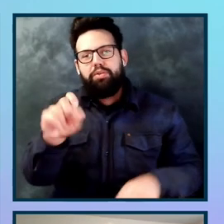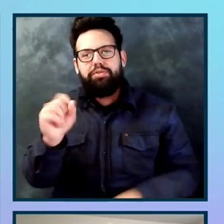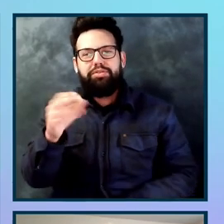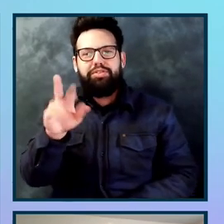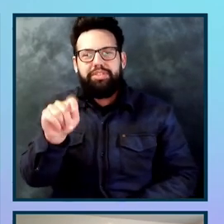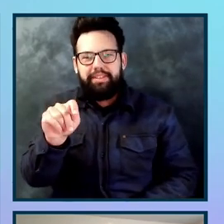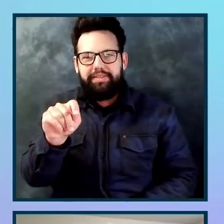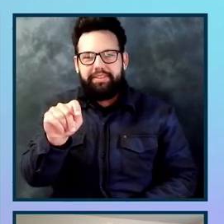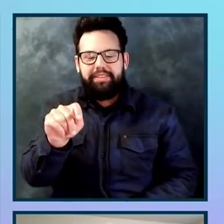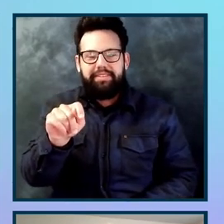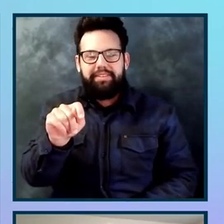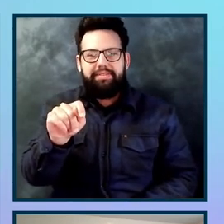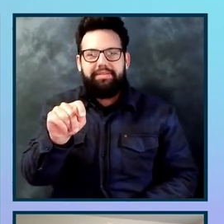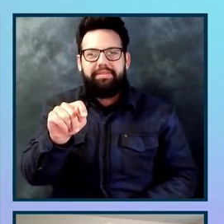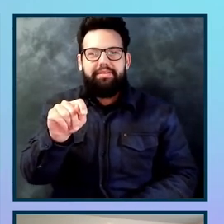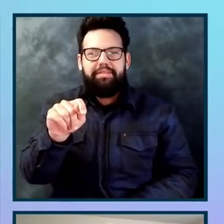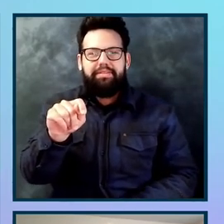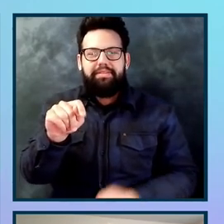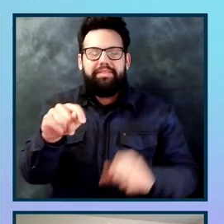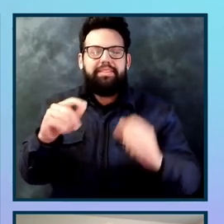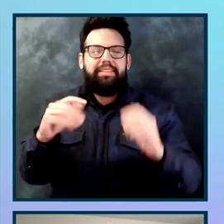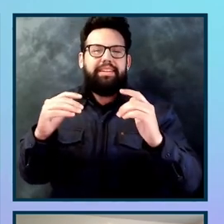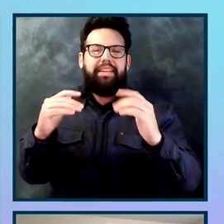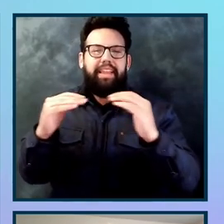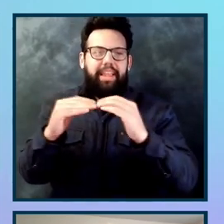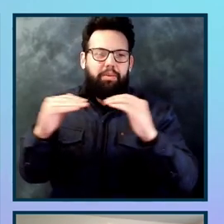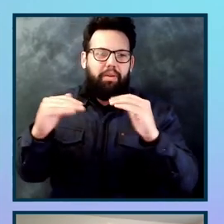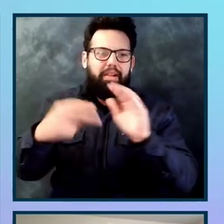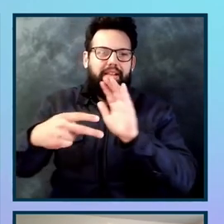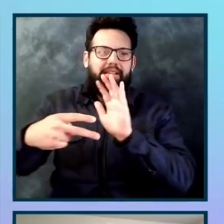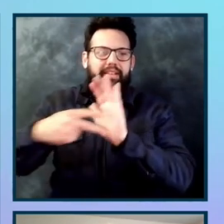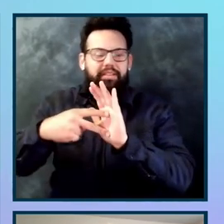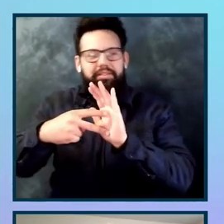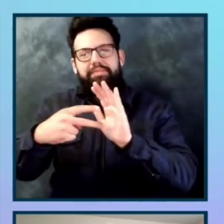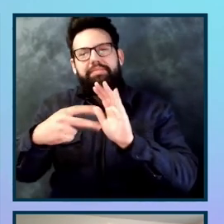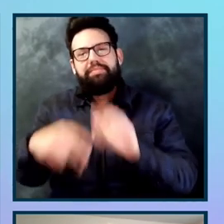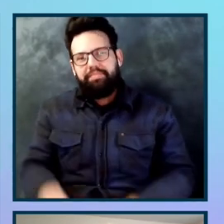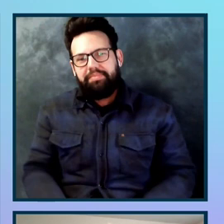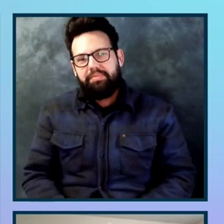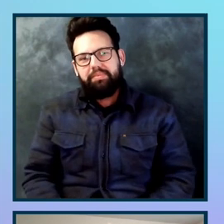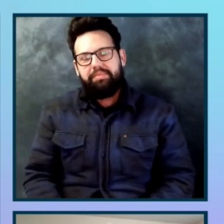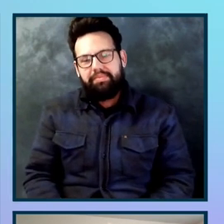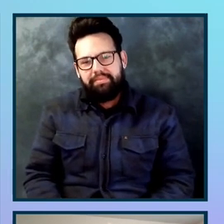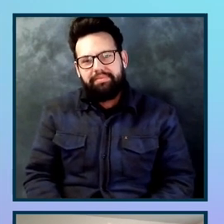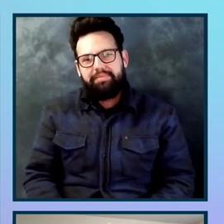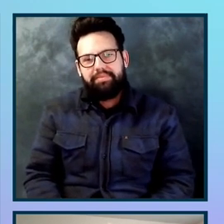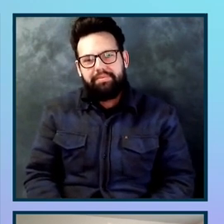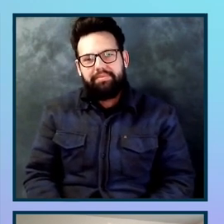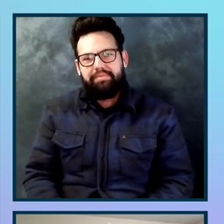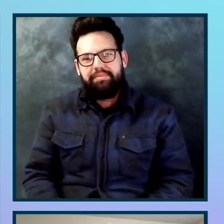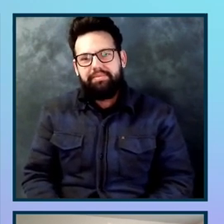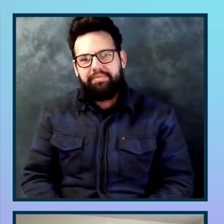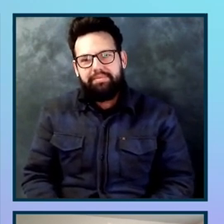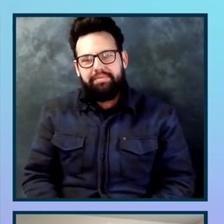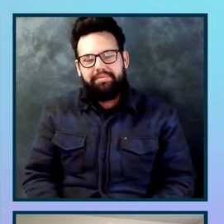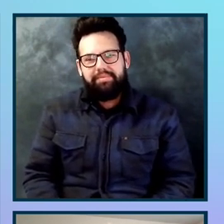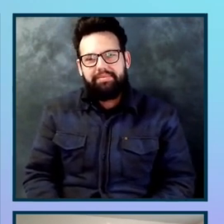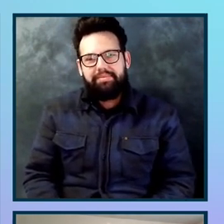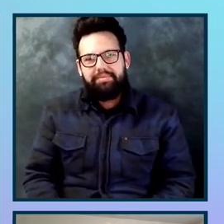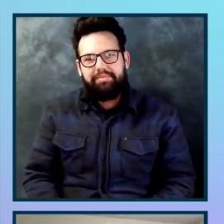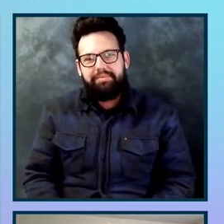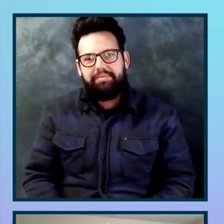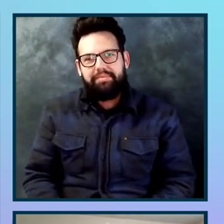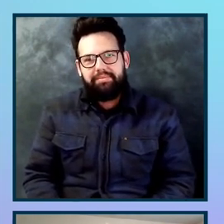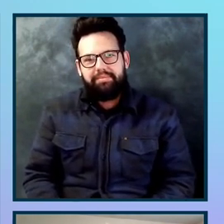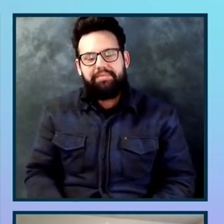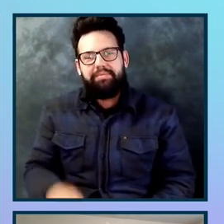Shift plus equals to open, button, to activate, close activity panel button, show slide 1 button, to show slide 2 button,